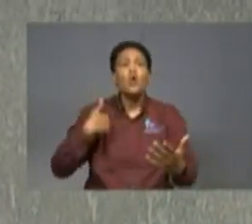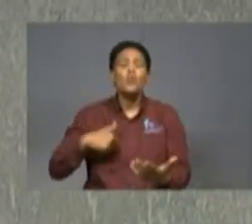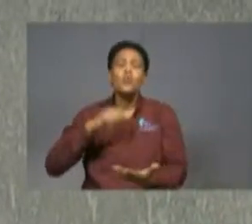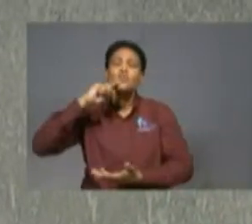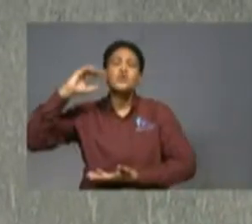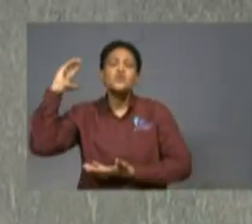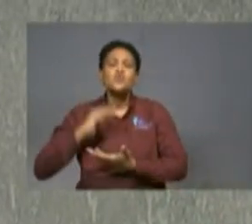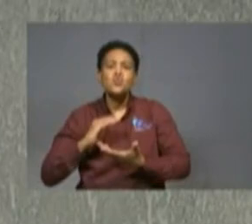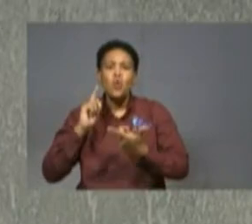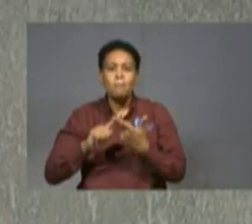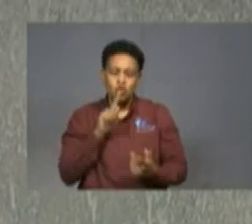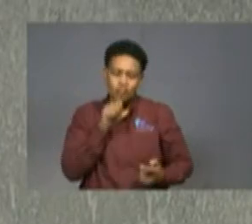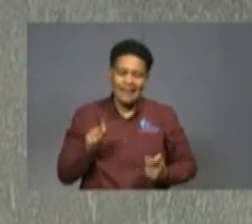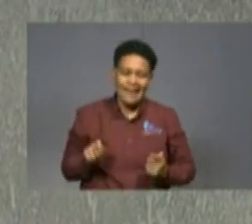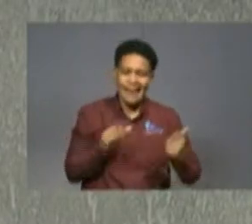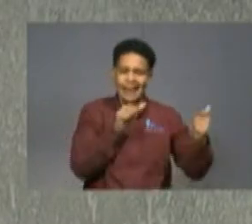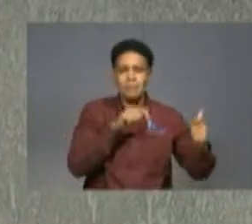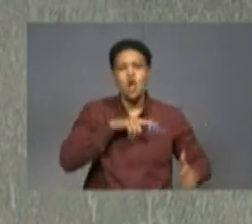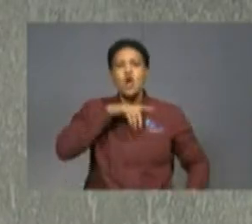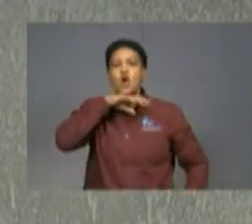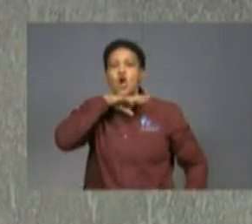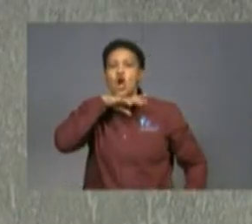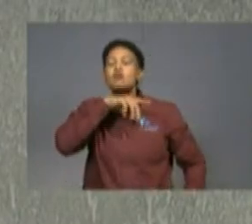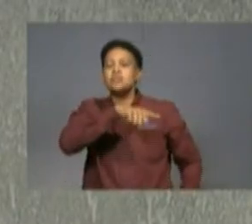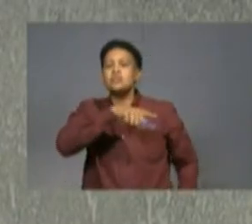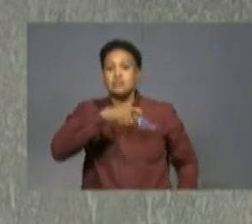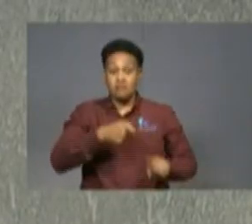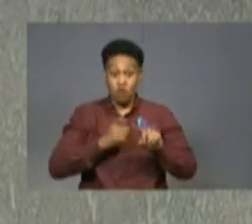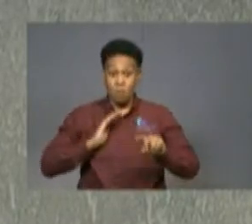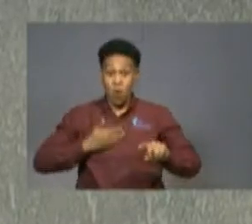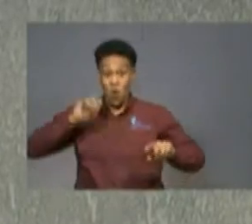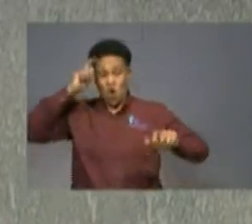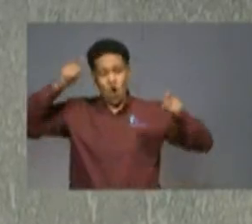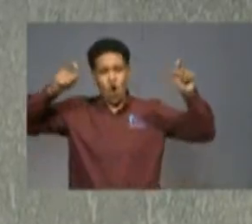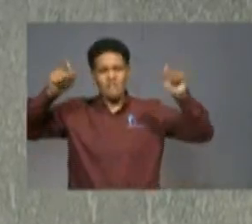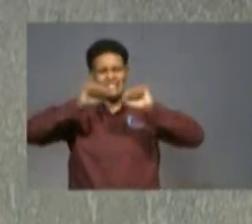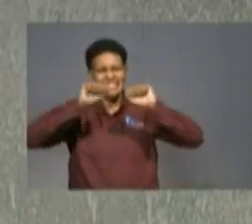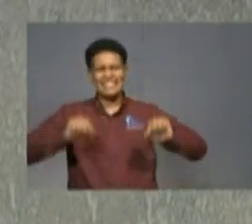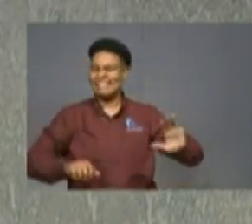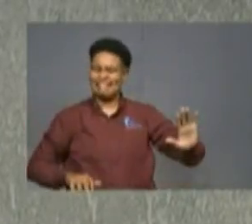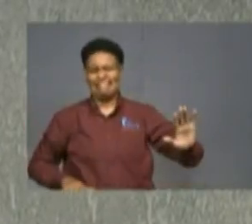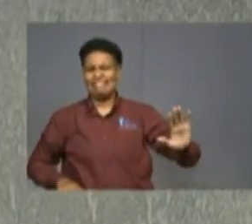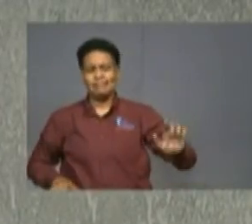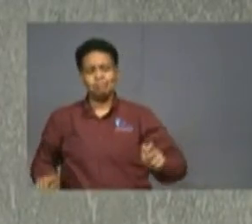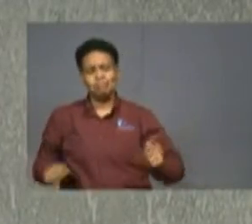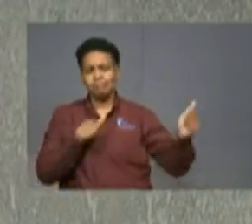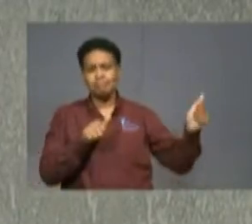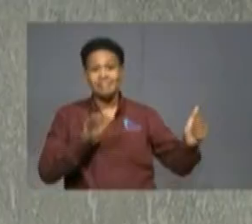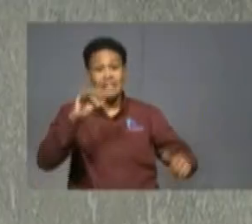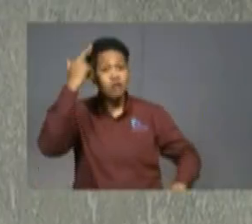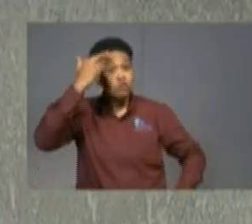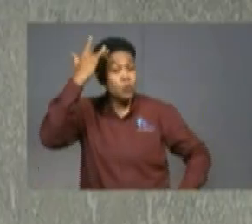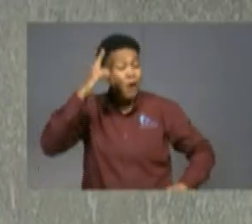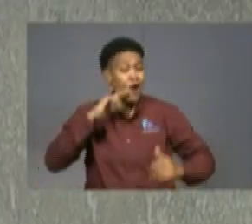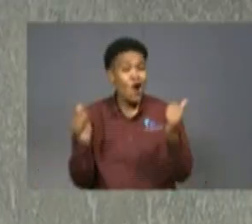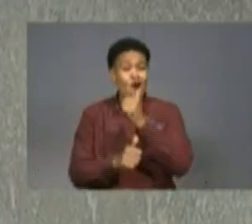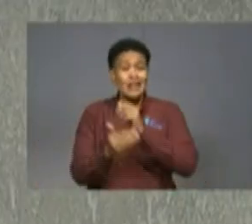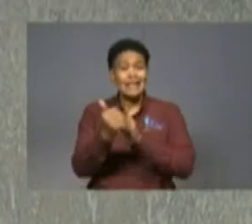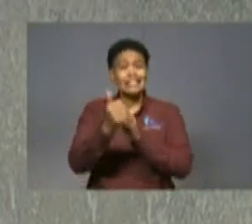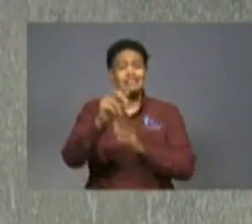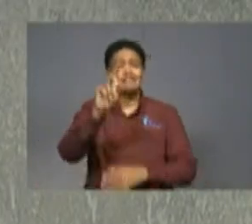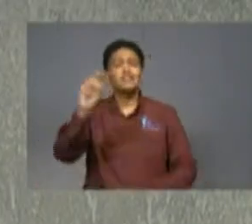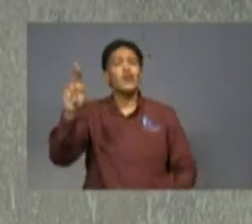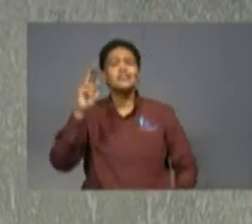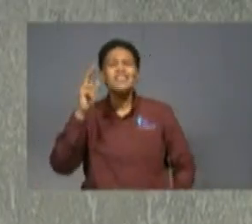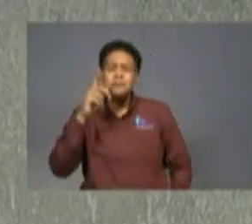reduce and eliminate corruption out of our governance structure. That is the reason why, under the leadership of Dr. Peter Phillips,